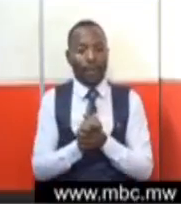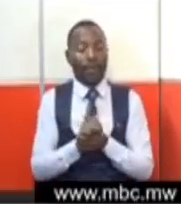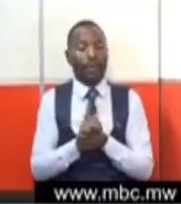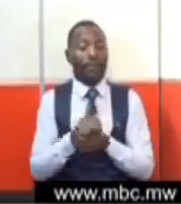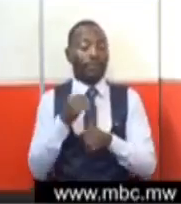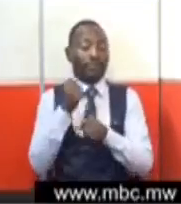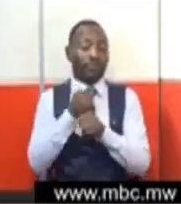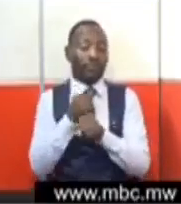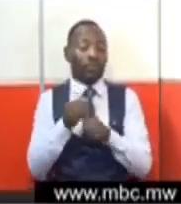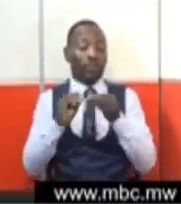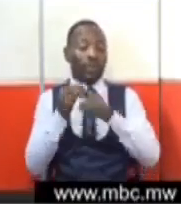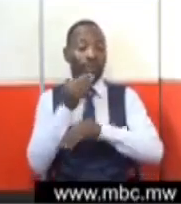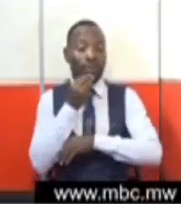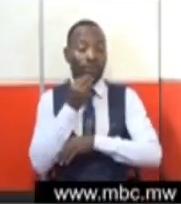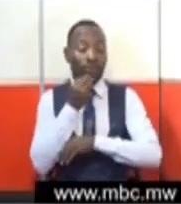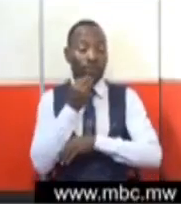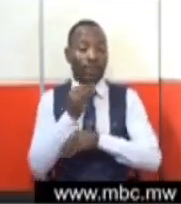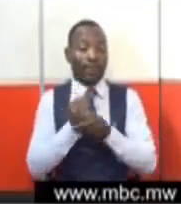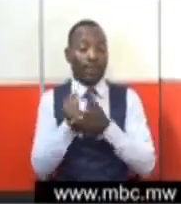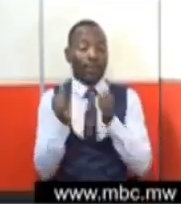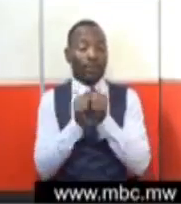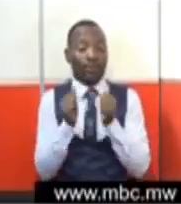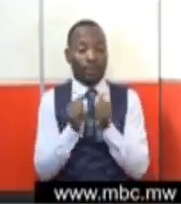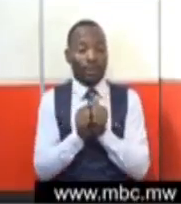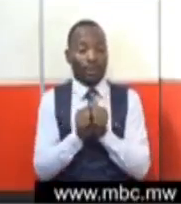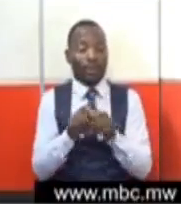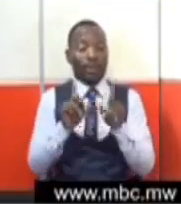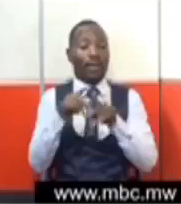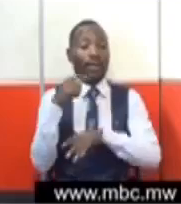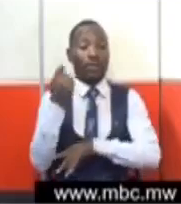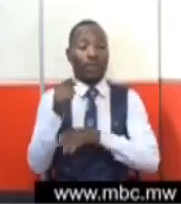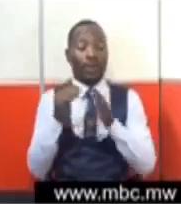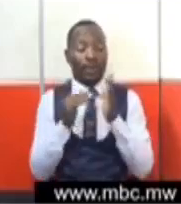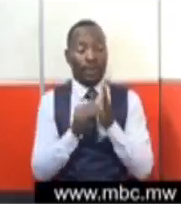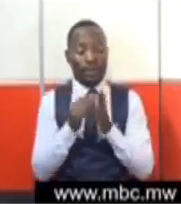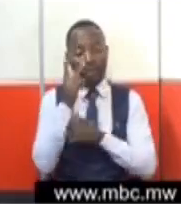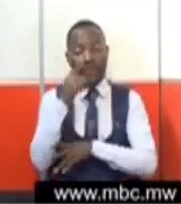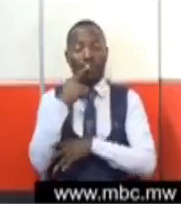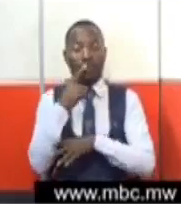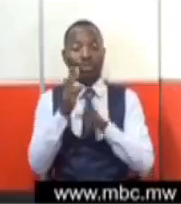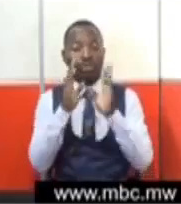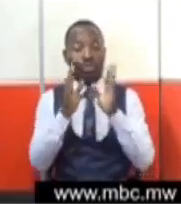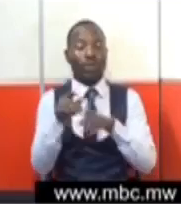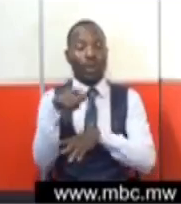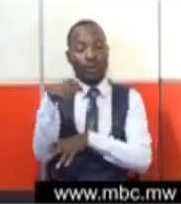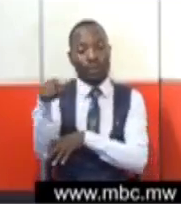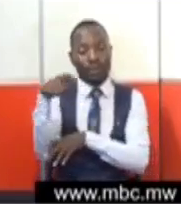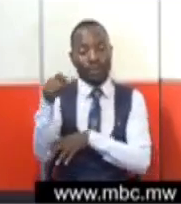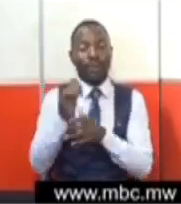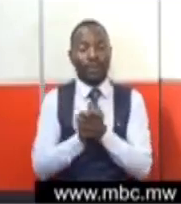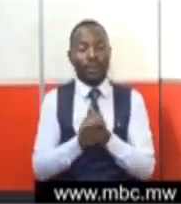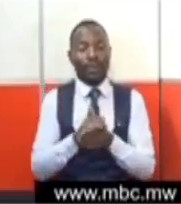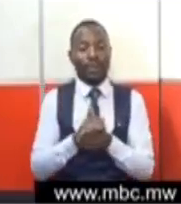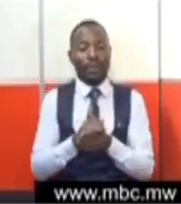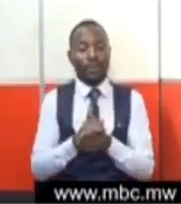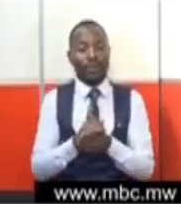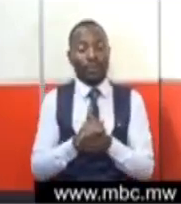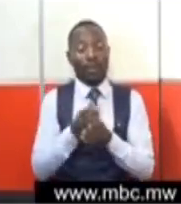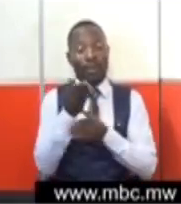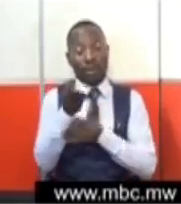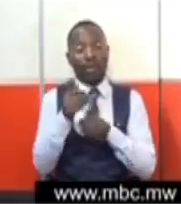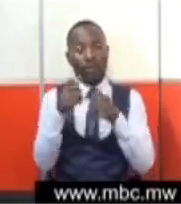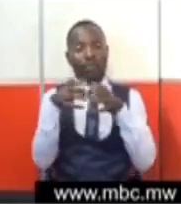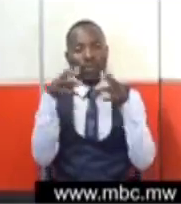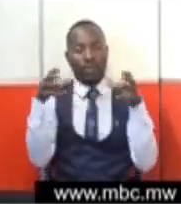to produce food that can help feed the nation. The farm has demonstrated to the state president that the Mega Farm's concept is